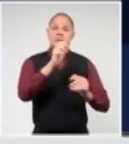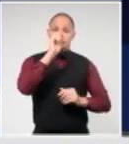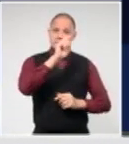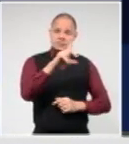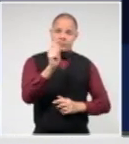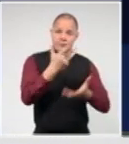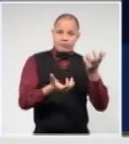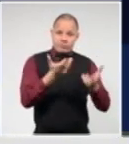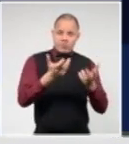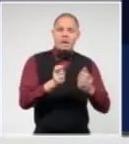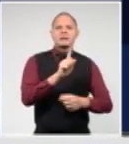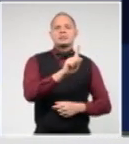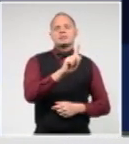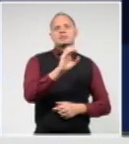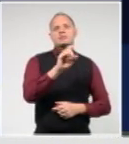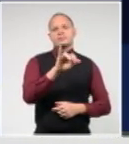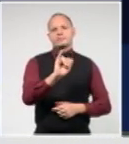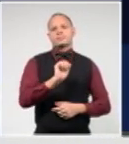4,265 from Havana,